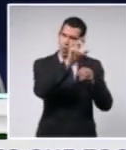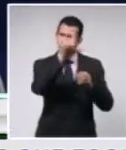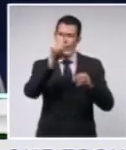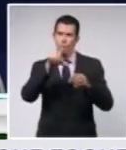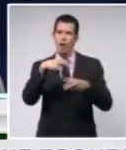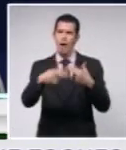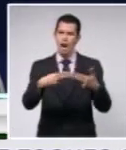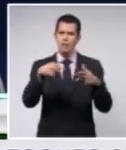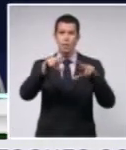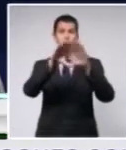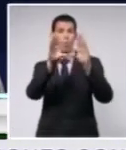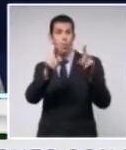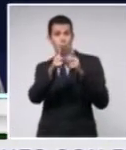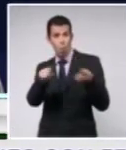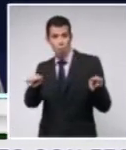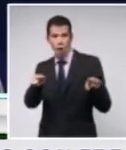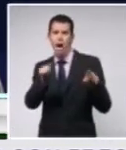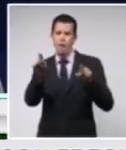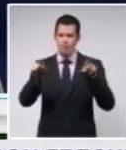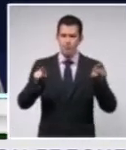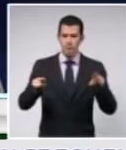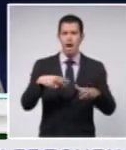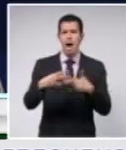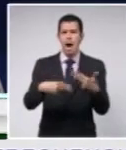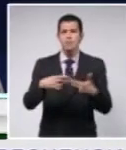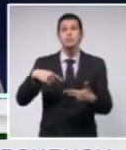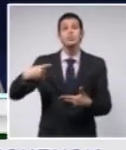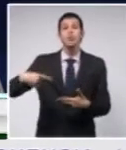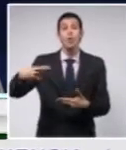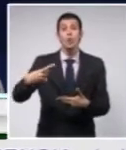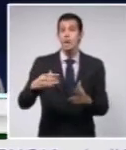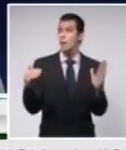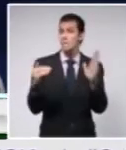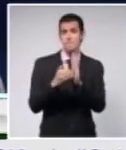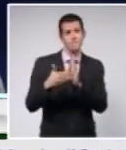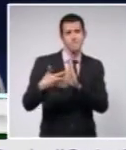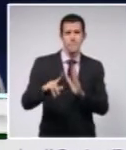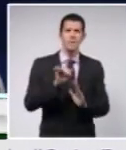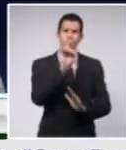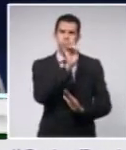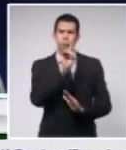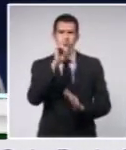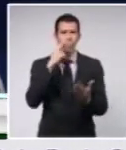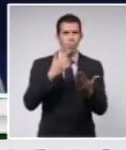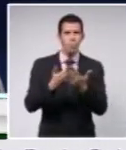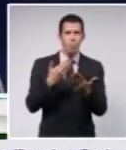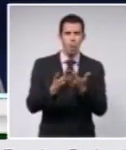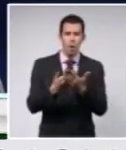907 in Havana's Hygiene, Epidemiology and Microbiology Center,